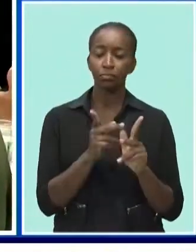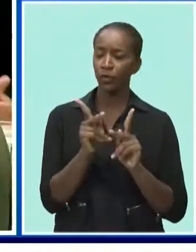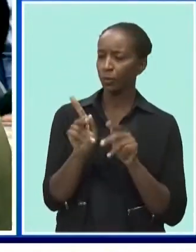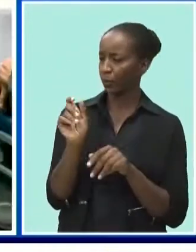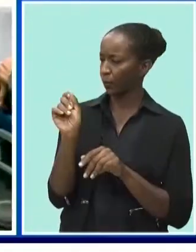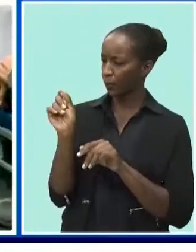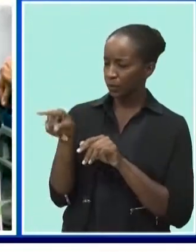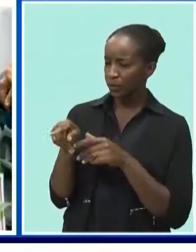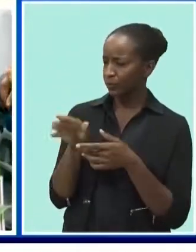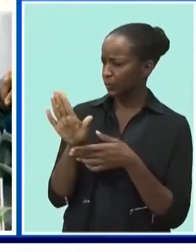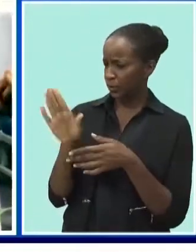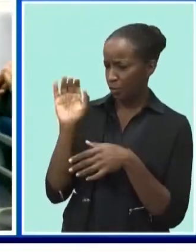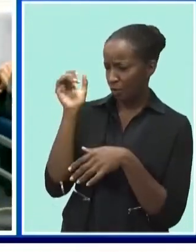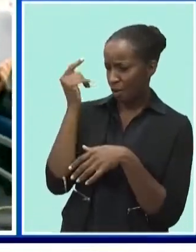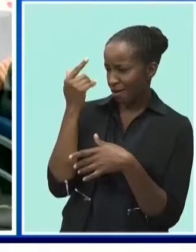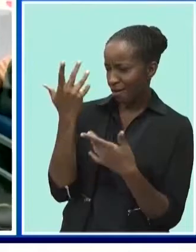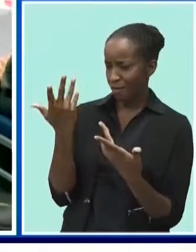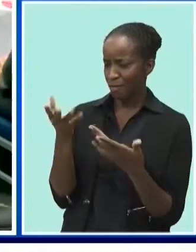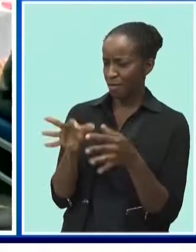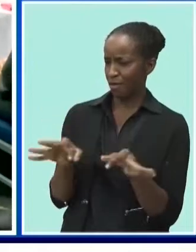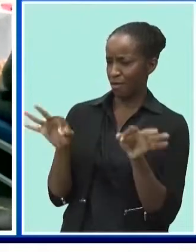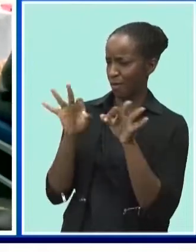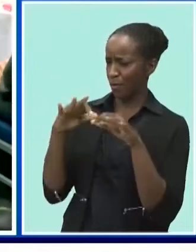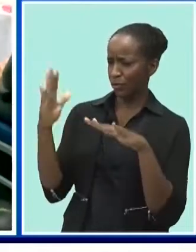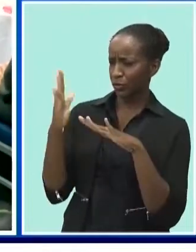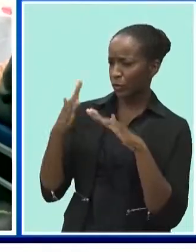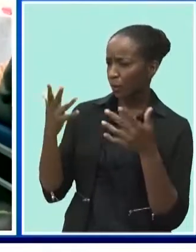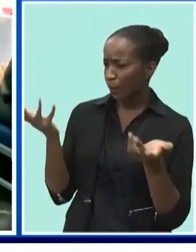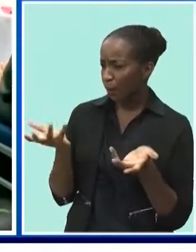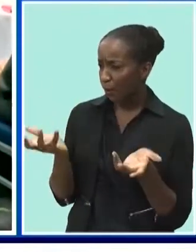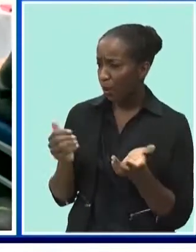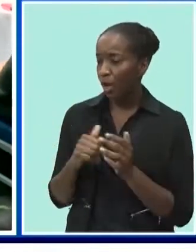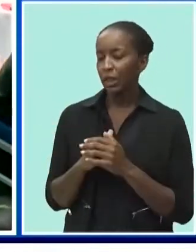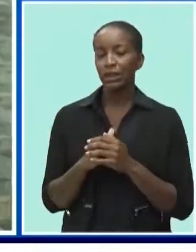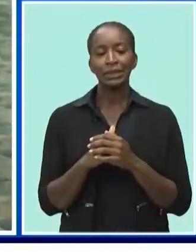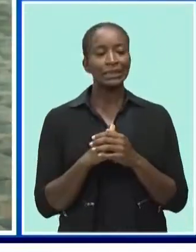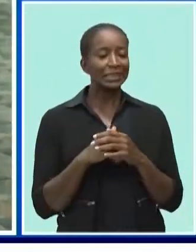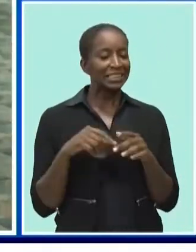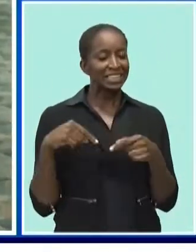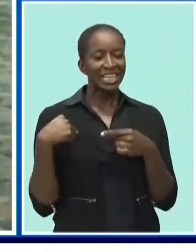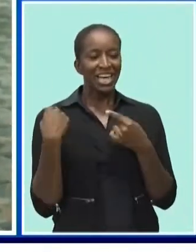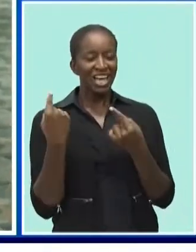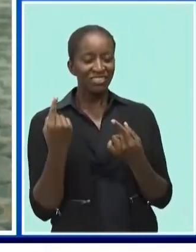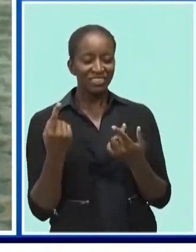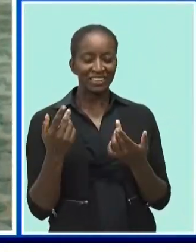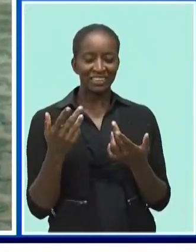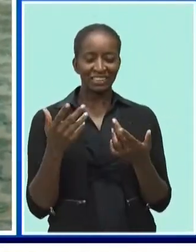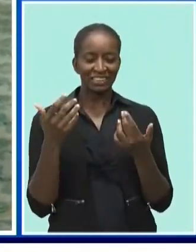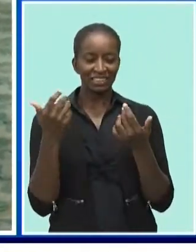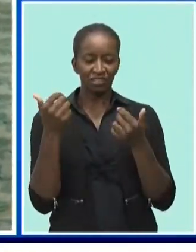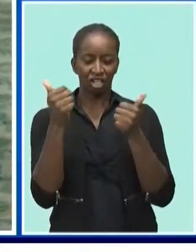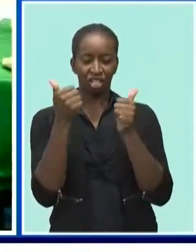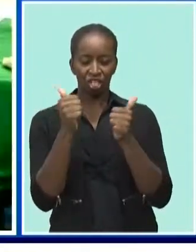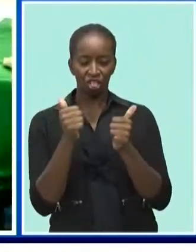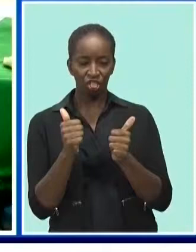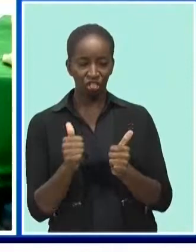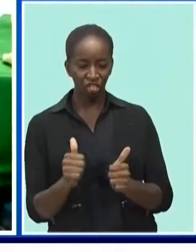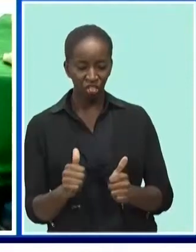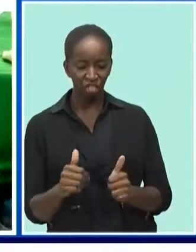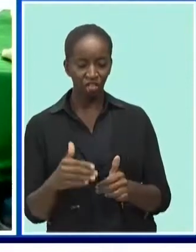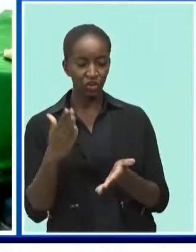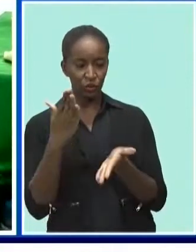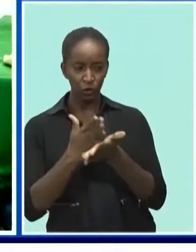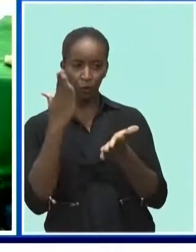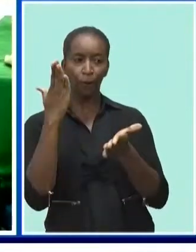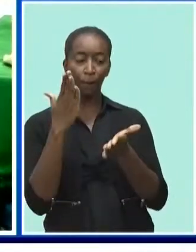priority of her administration was, the response was to first stop the rot and to build a platform for stabilization. She says there is